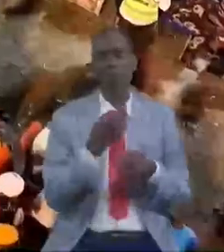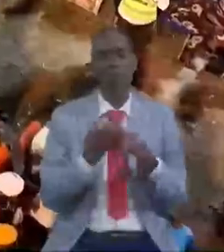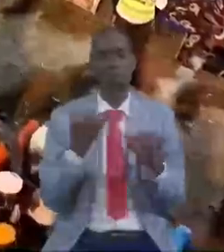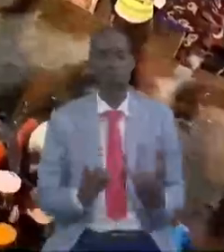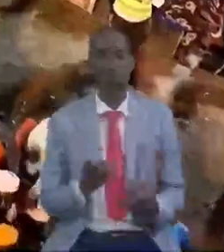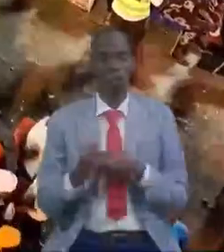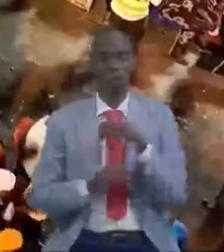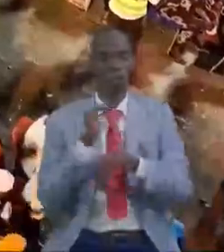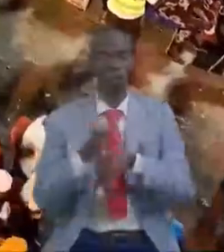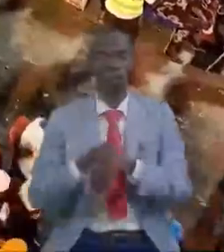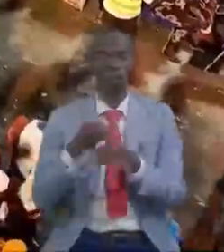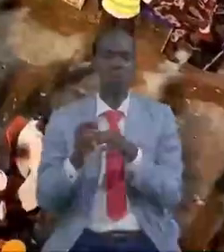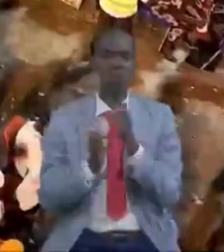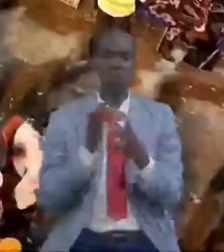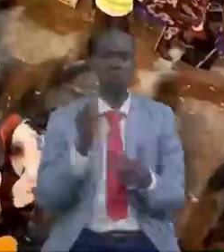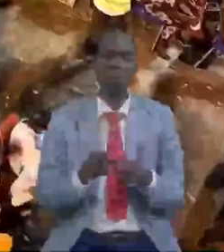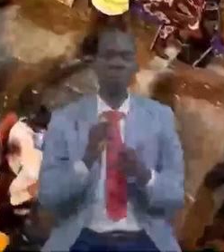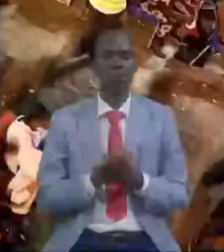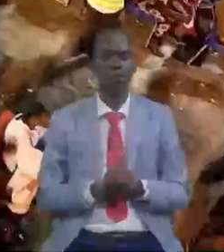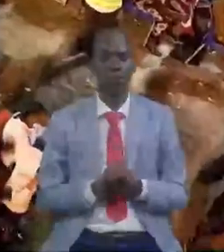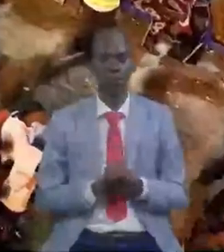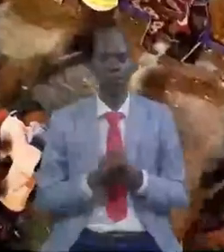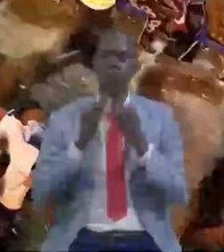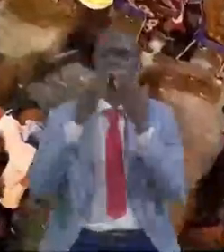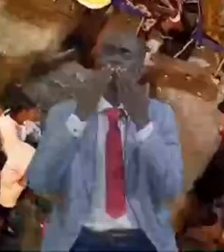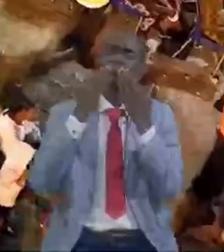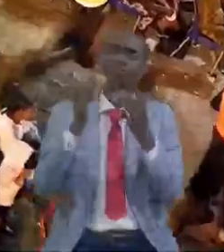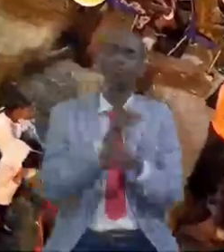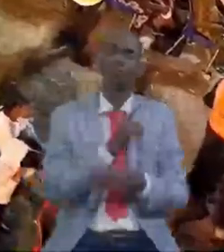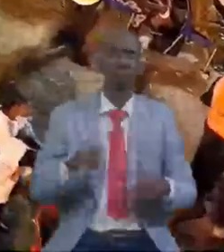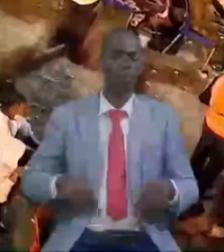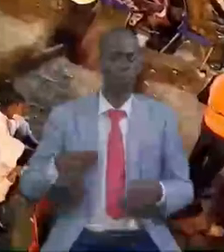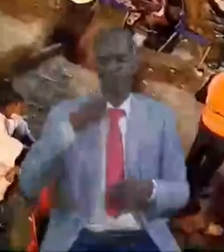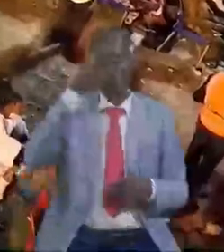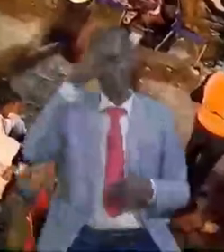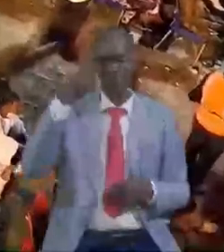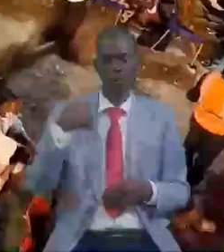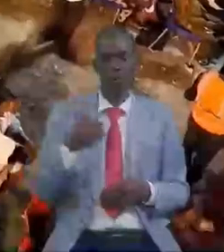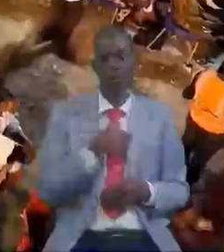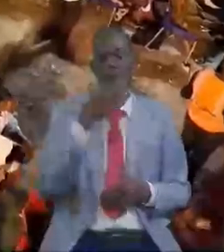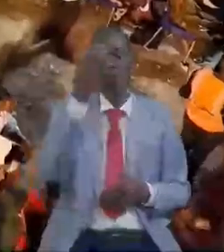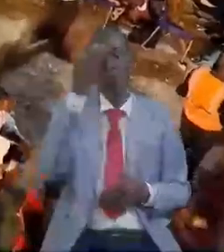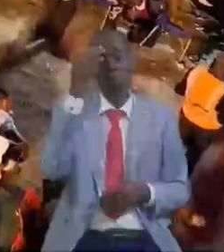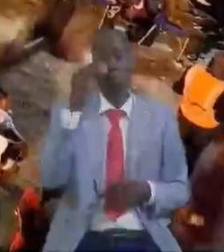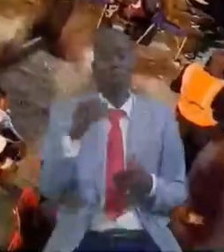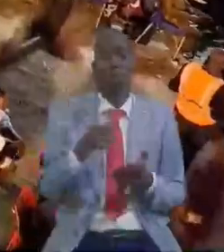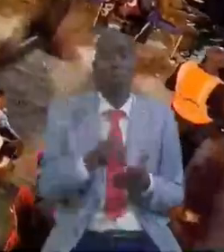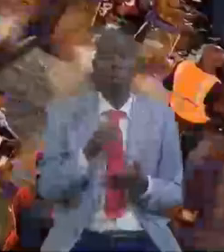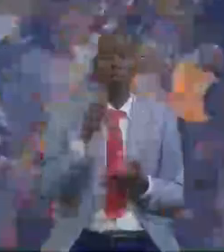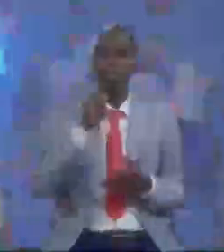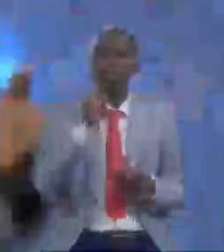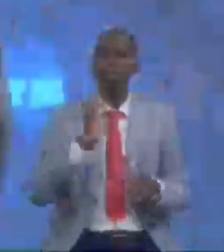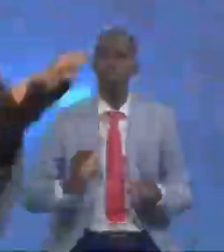in Jesus' name. Au nom de Jésus Christ. Thank you, Lord, because Merci we know Seigneur, parce que nous savons is